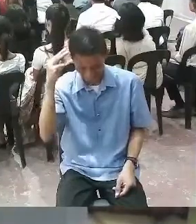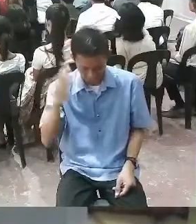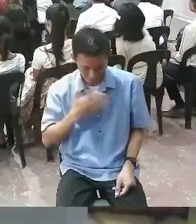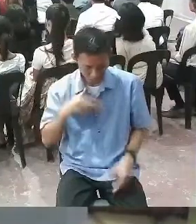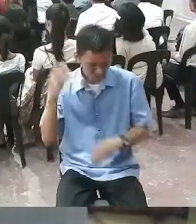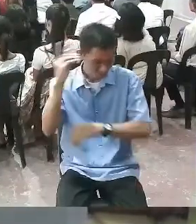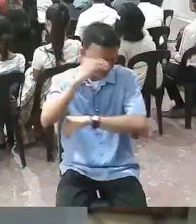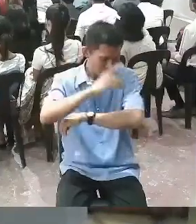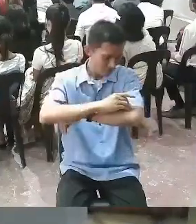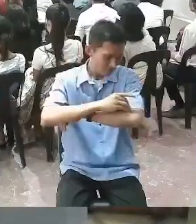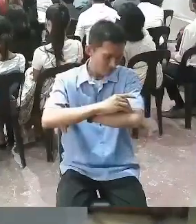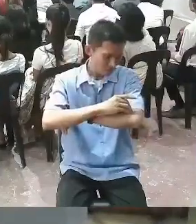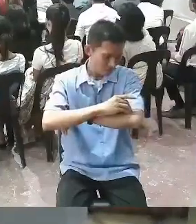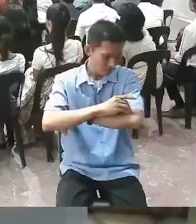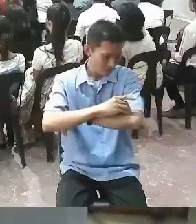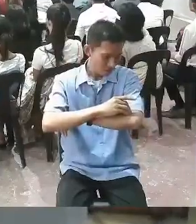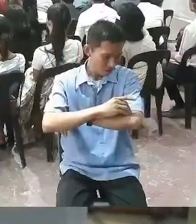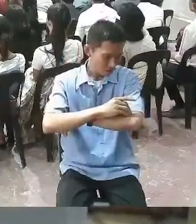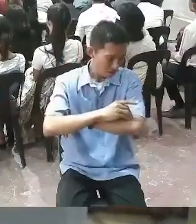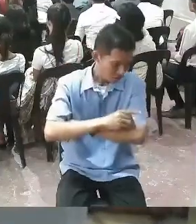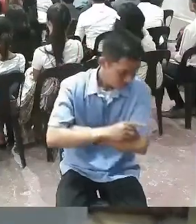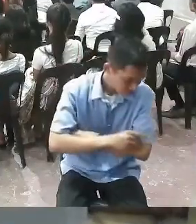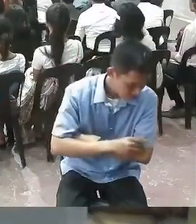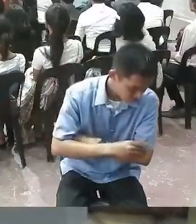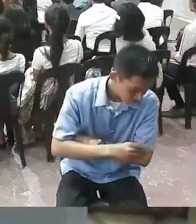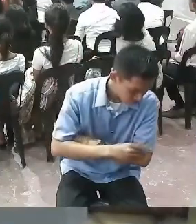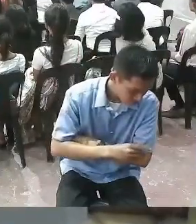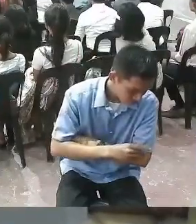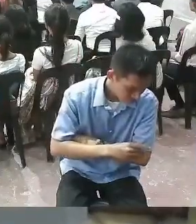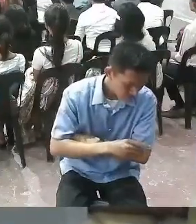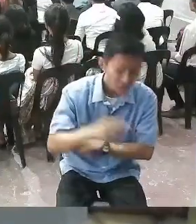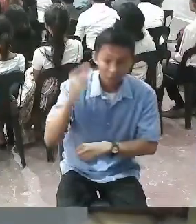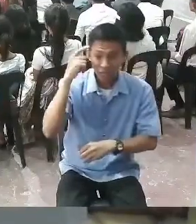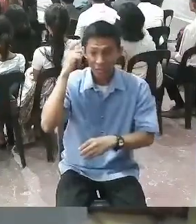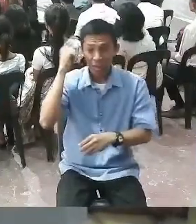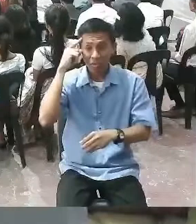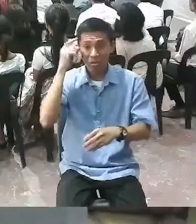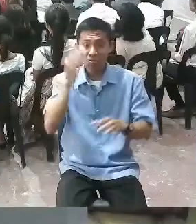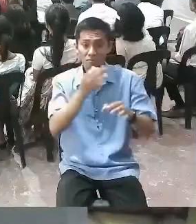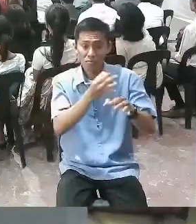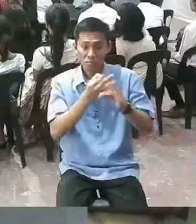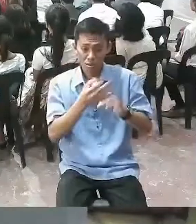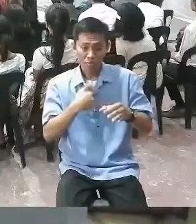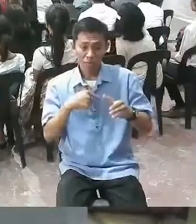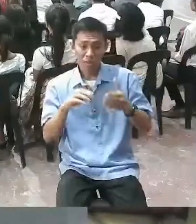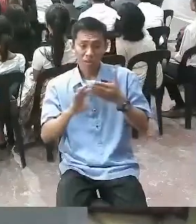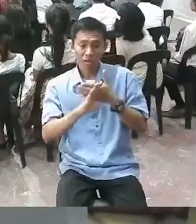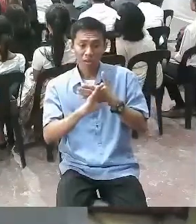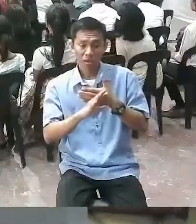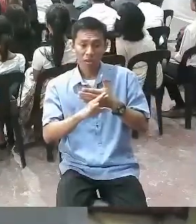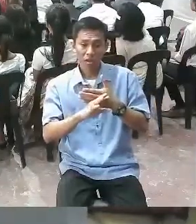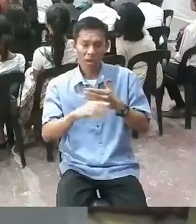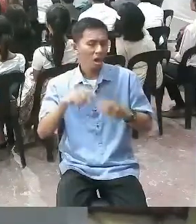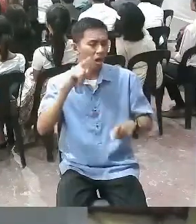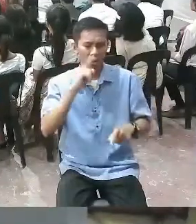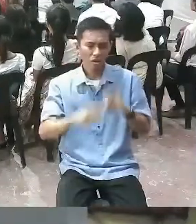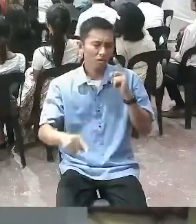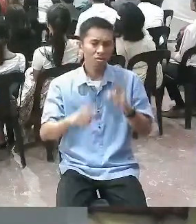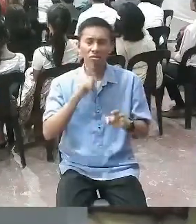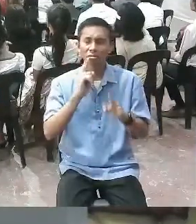dazed. Two security guards picked me up, set me back in my chair. I couldn't